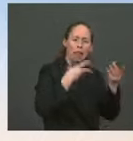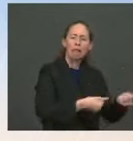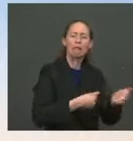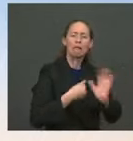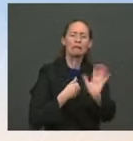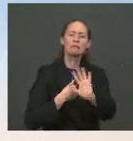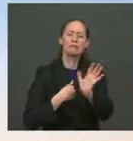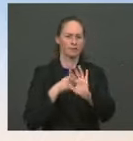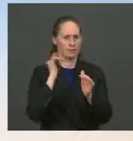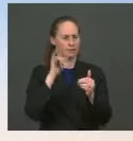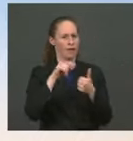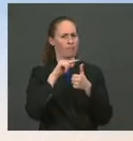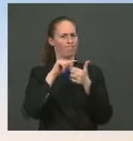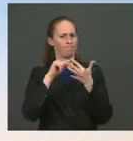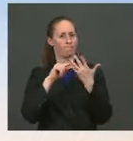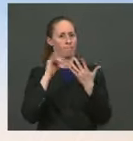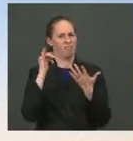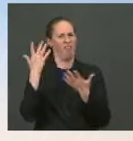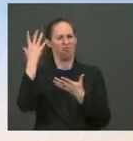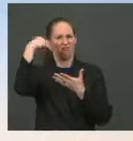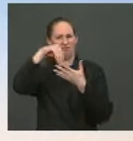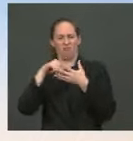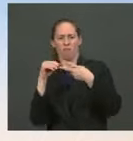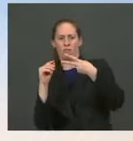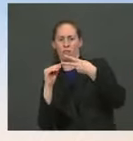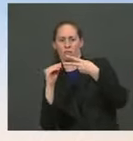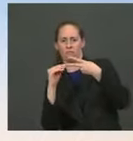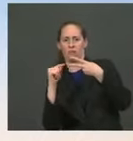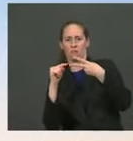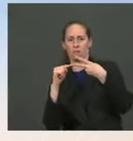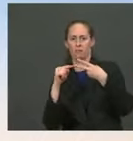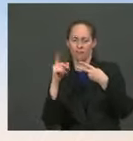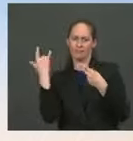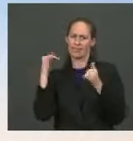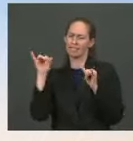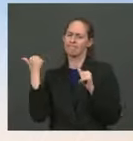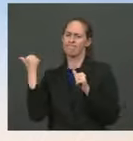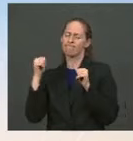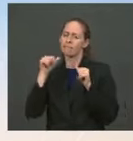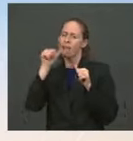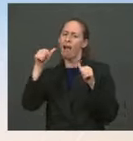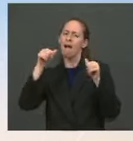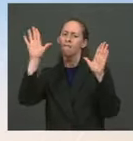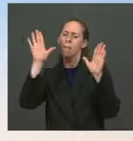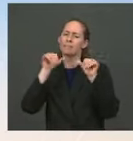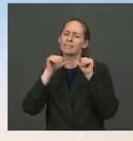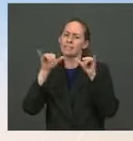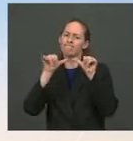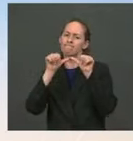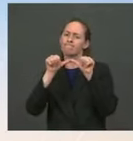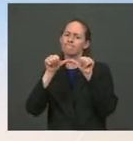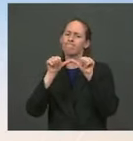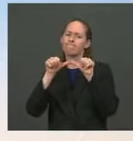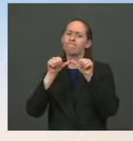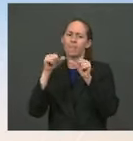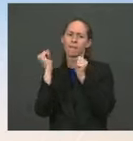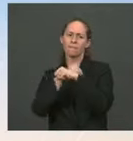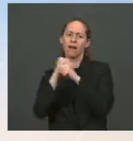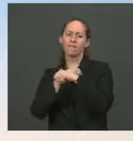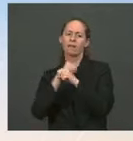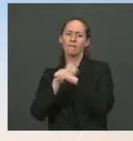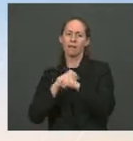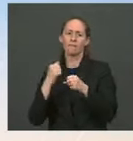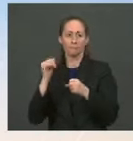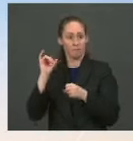things, that's part of the Build Back Better Act. He's going to continue to fight for it. And that's the message. And there's a reason, right, that he put the child tax credit